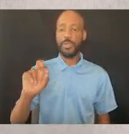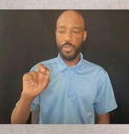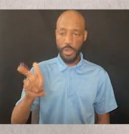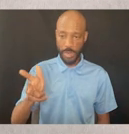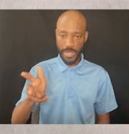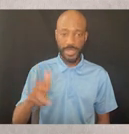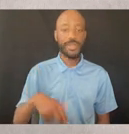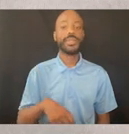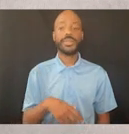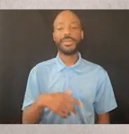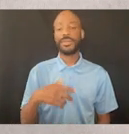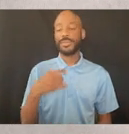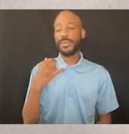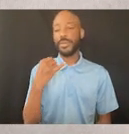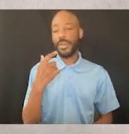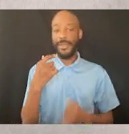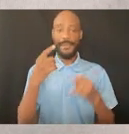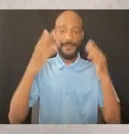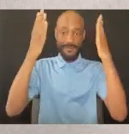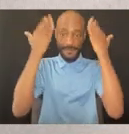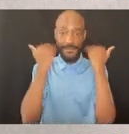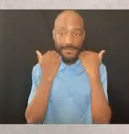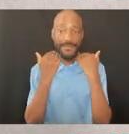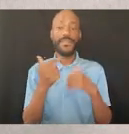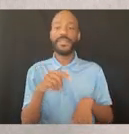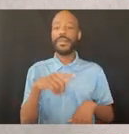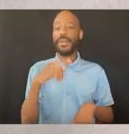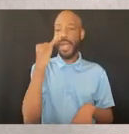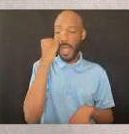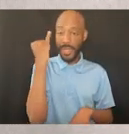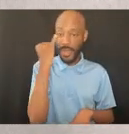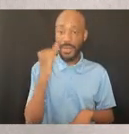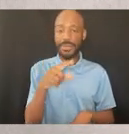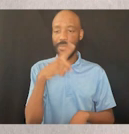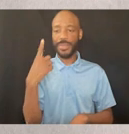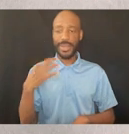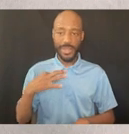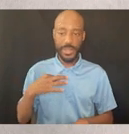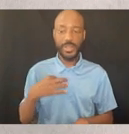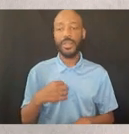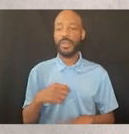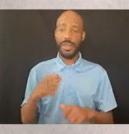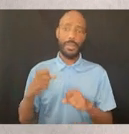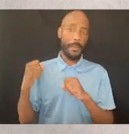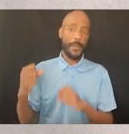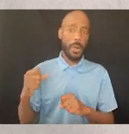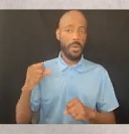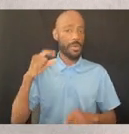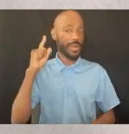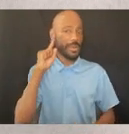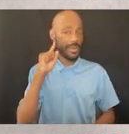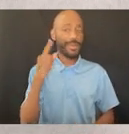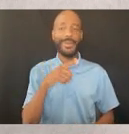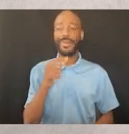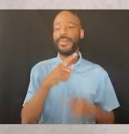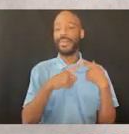I'm wearing eyeliner and red lipstick, and a black t-shirt with gold earrings and necklace. So